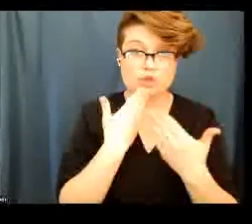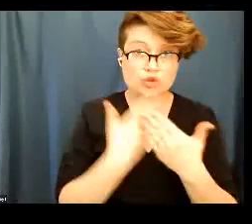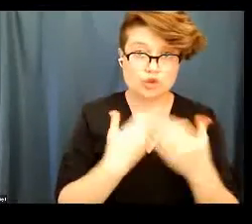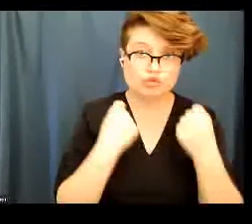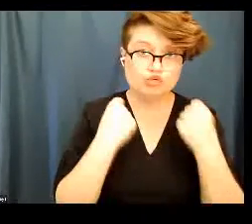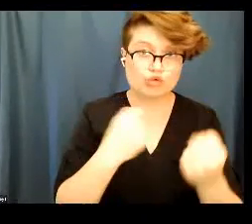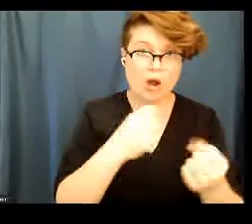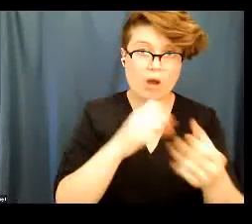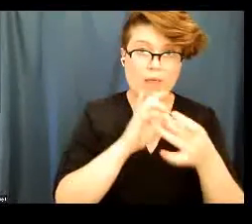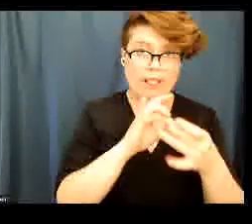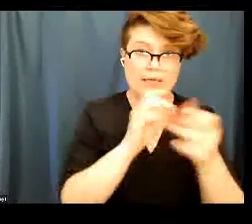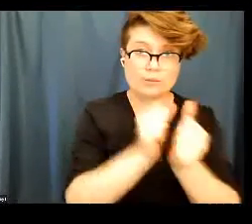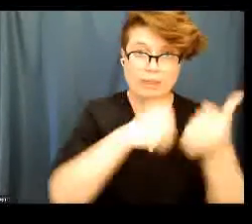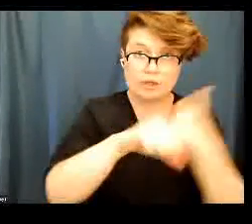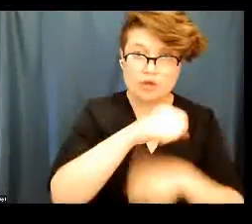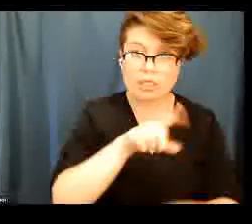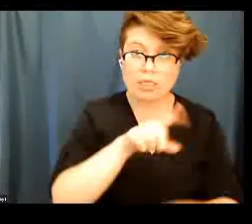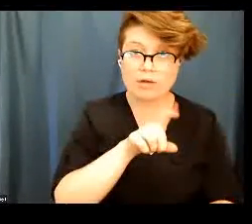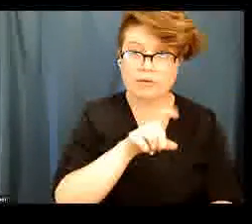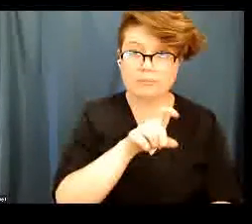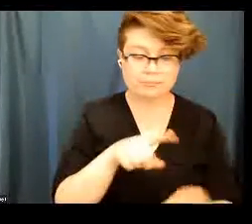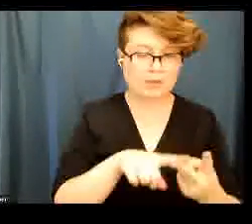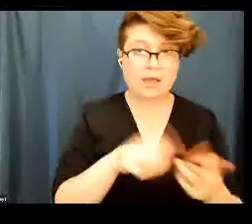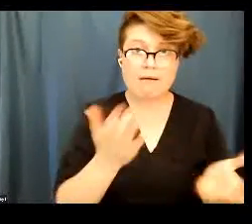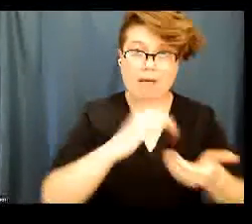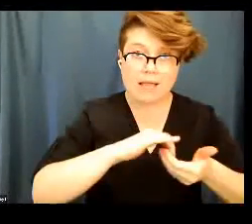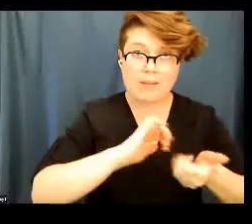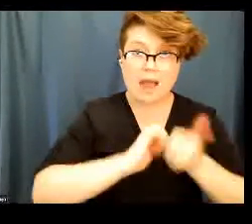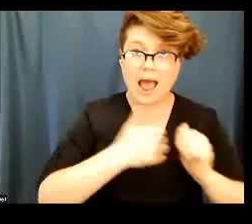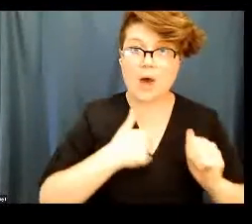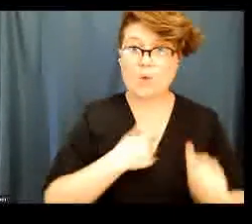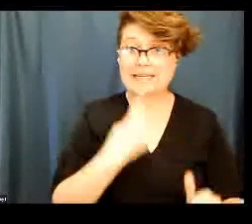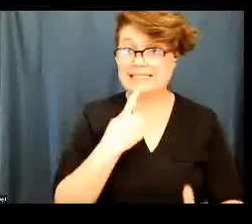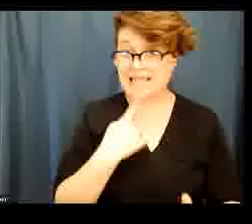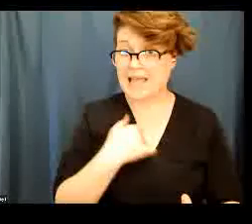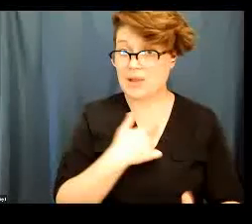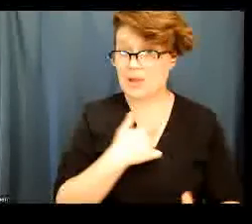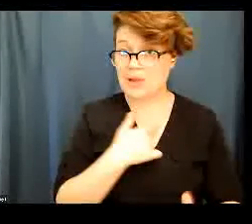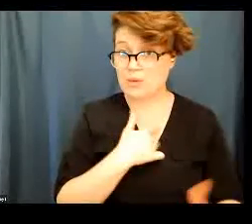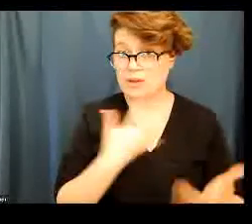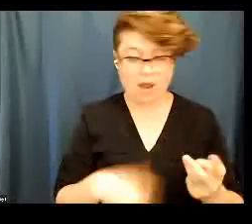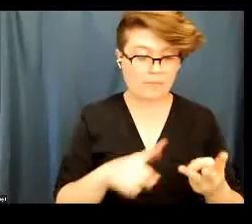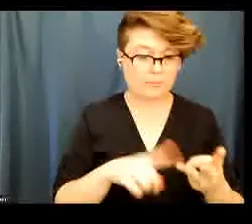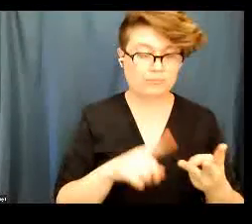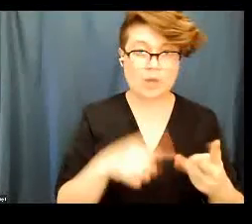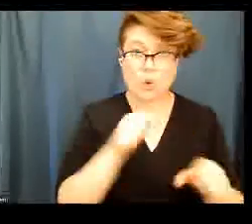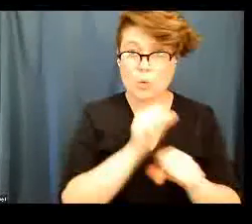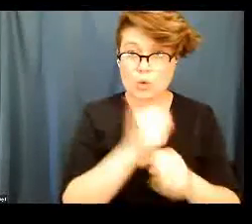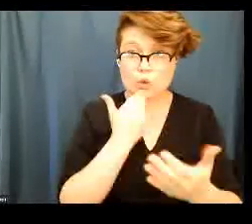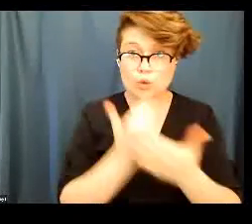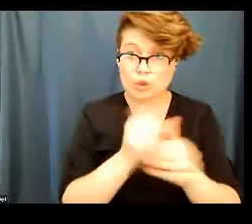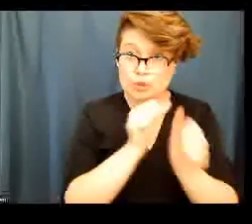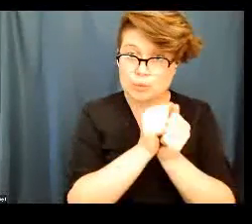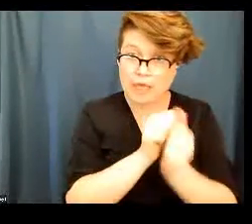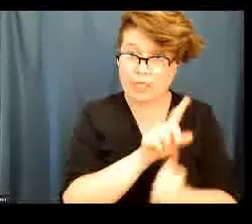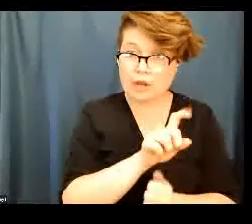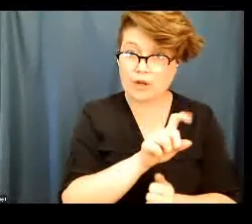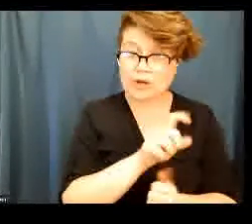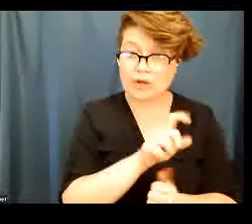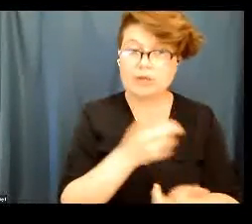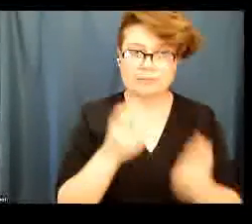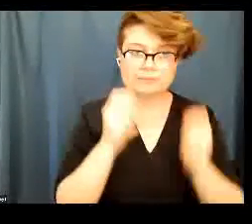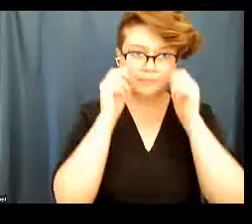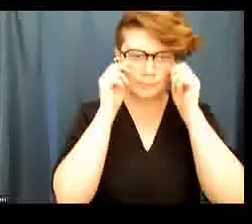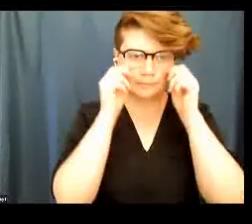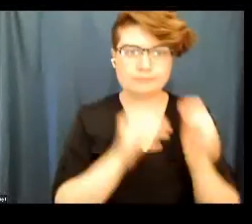each other? Are we collaborating the way we say we're going to be collaborating? Are we working well together? We're also going to